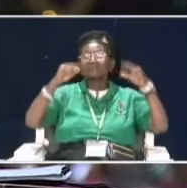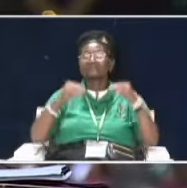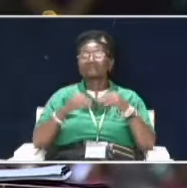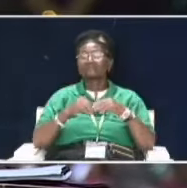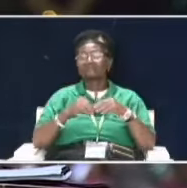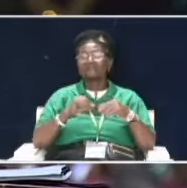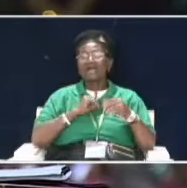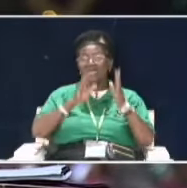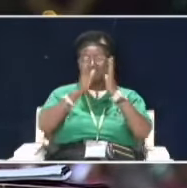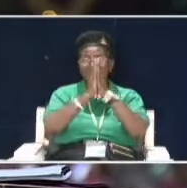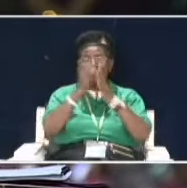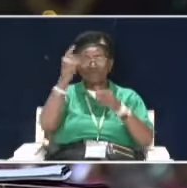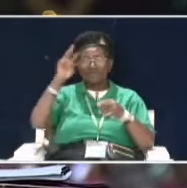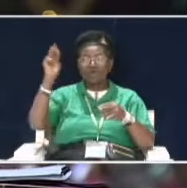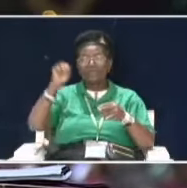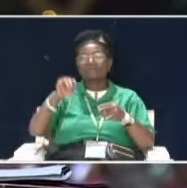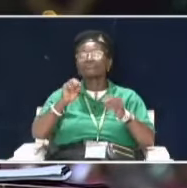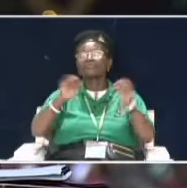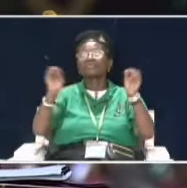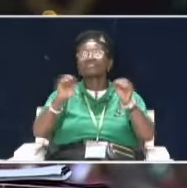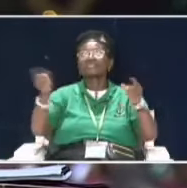I prayed for him, nothing happened.